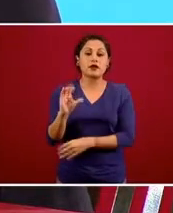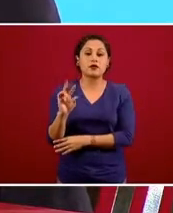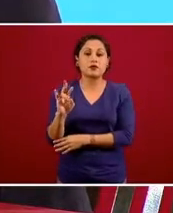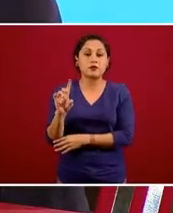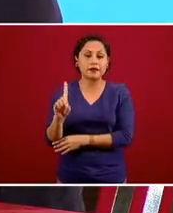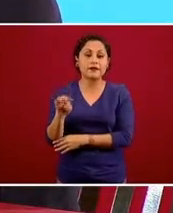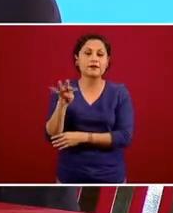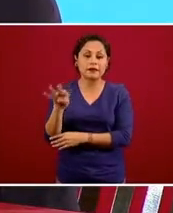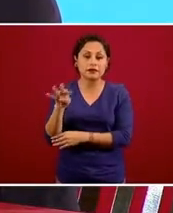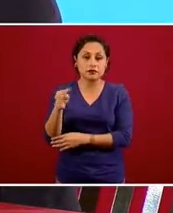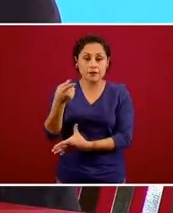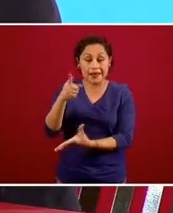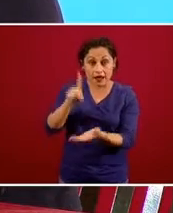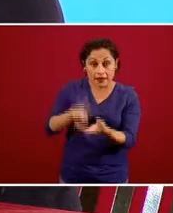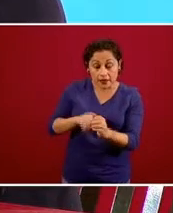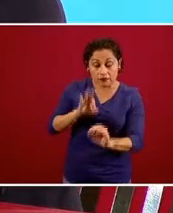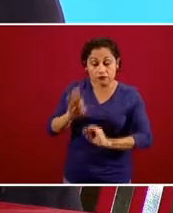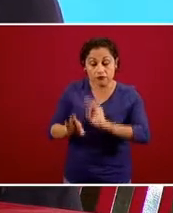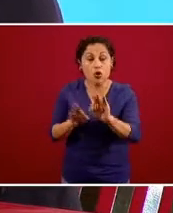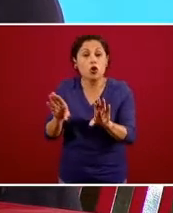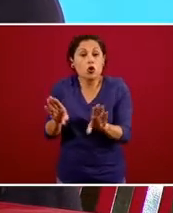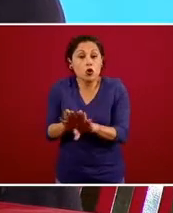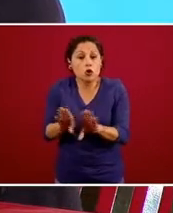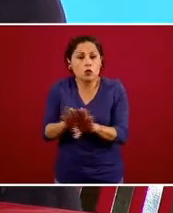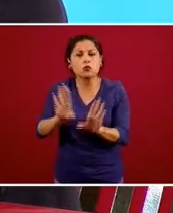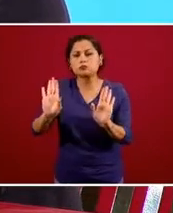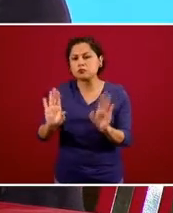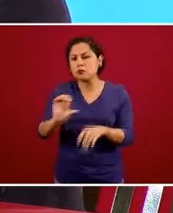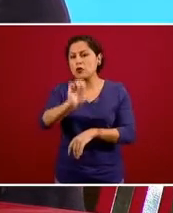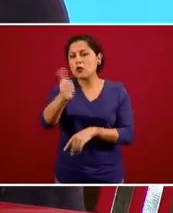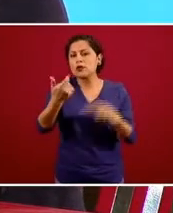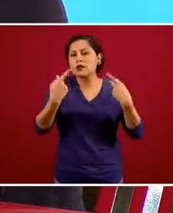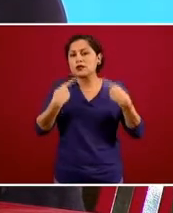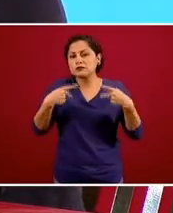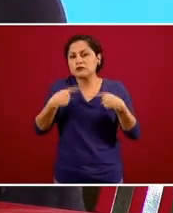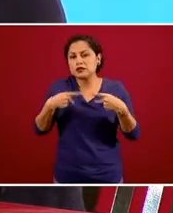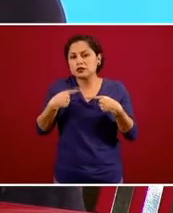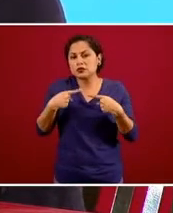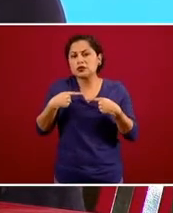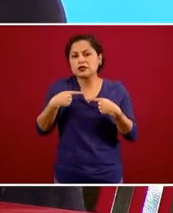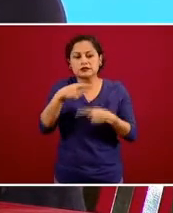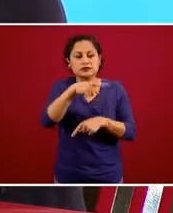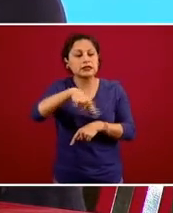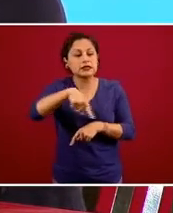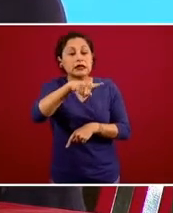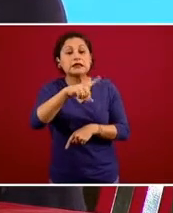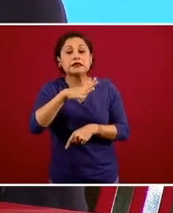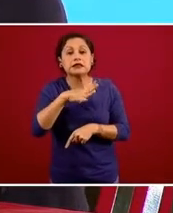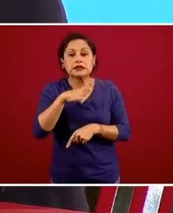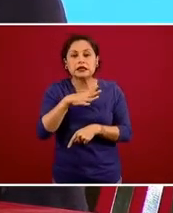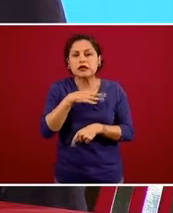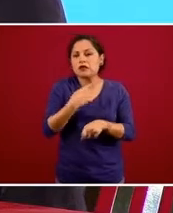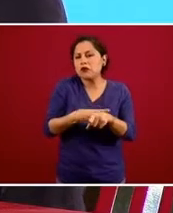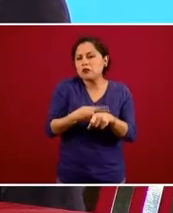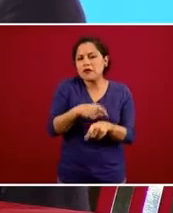So the premise regarding this situation is that we don't